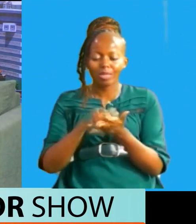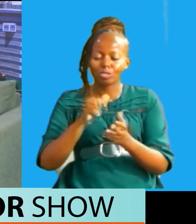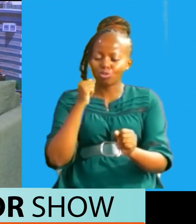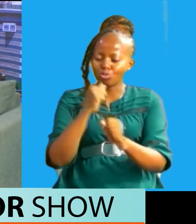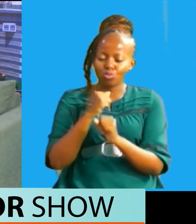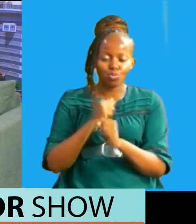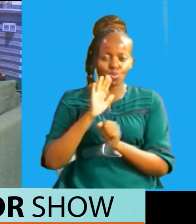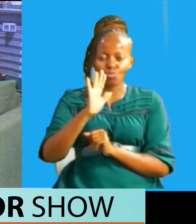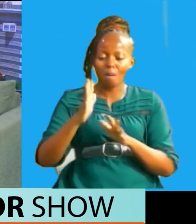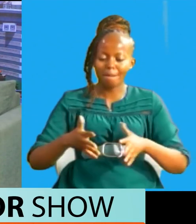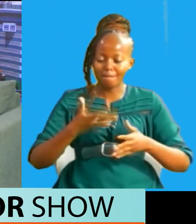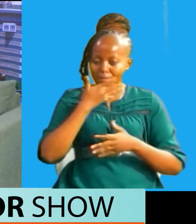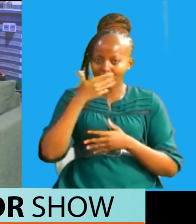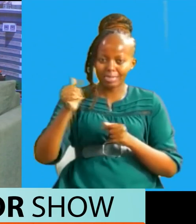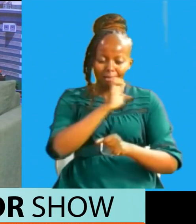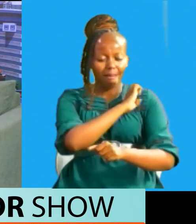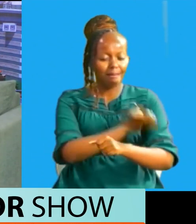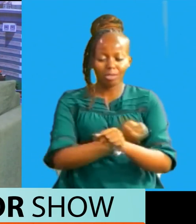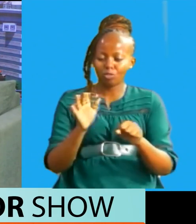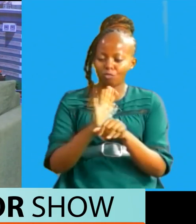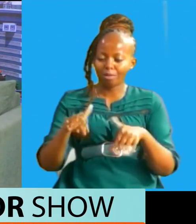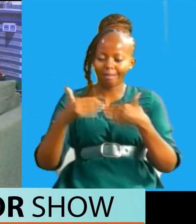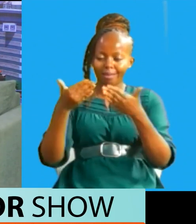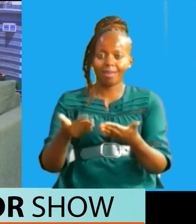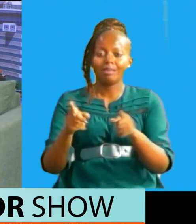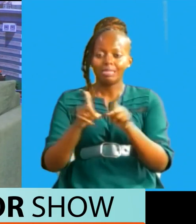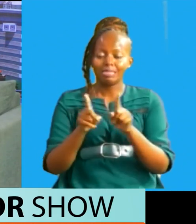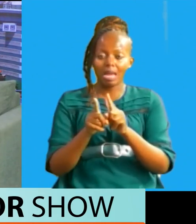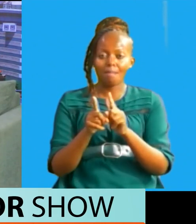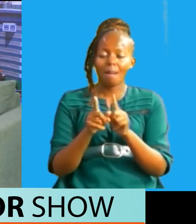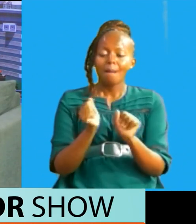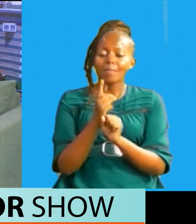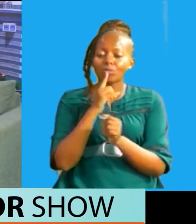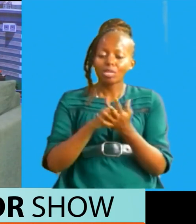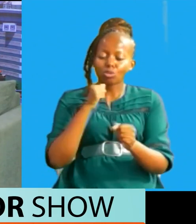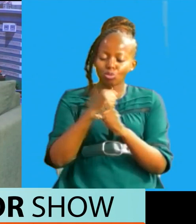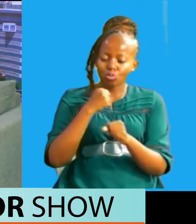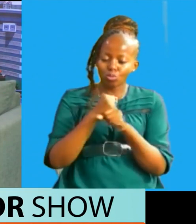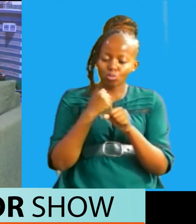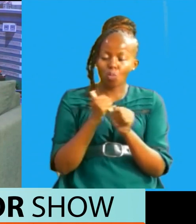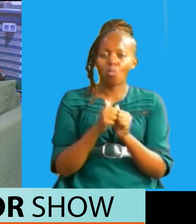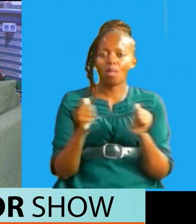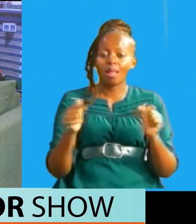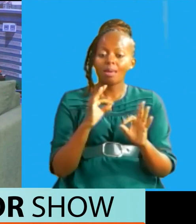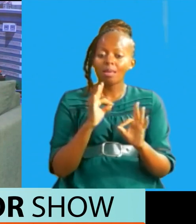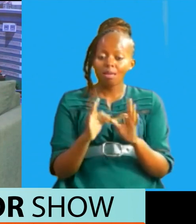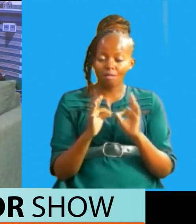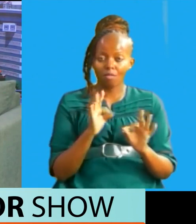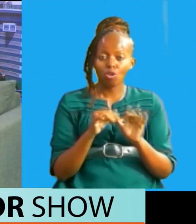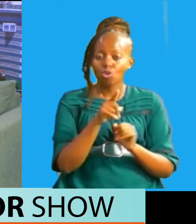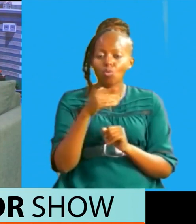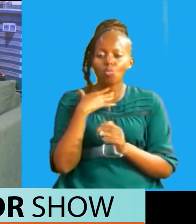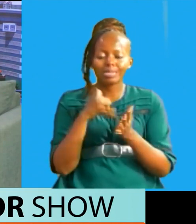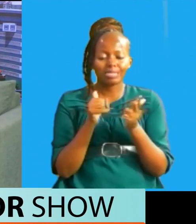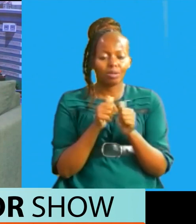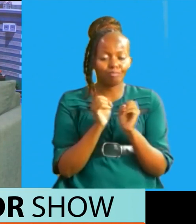all. Make sure you are dedicated to it. Make sure you want it so bad. If you want it so